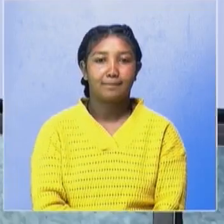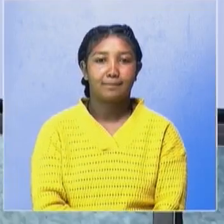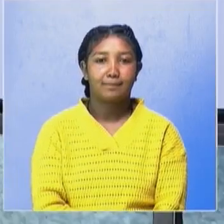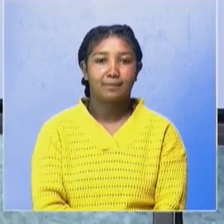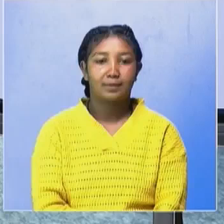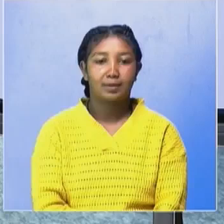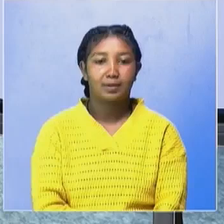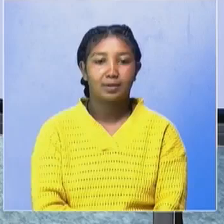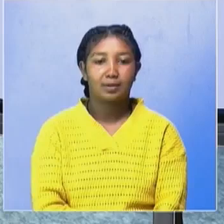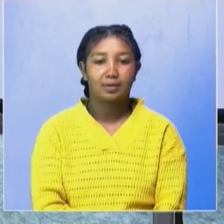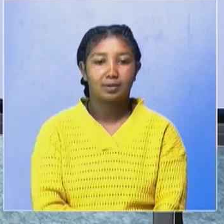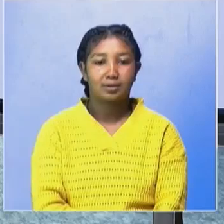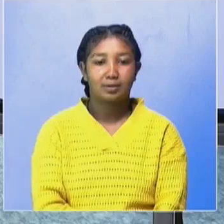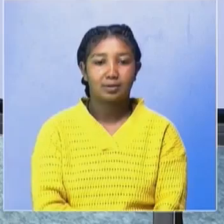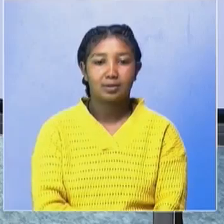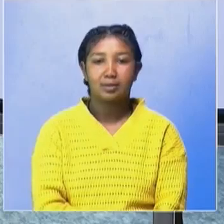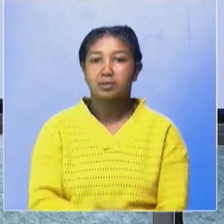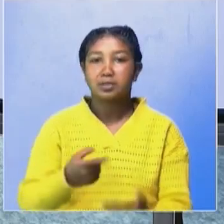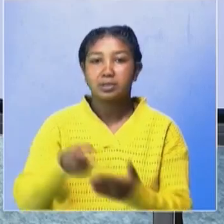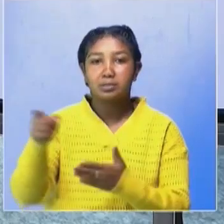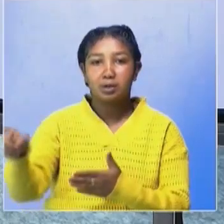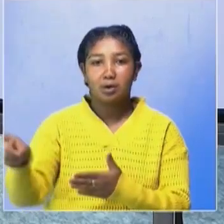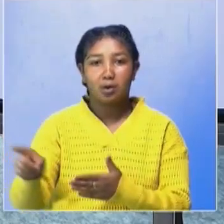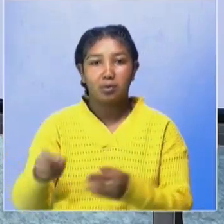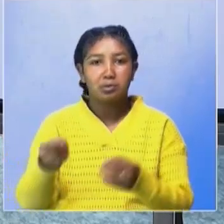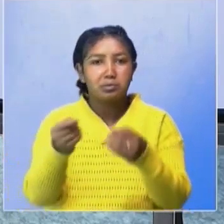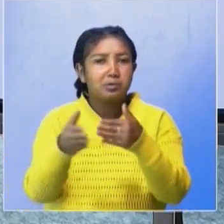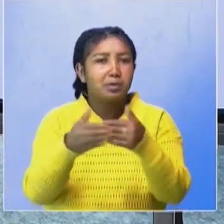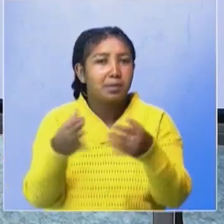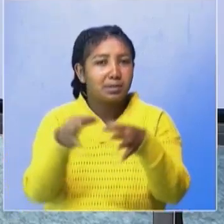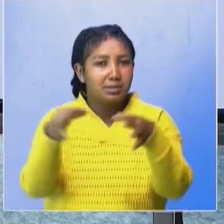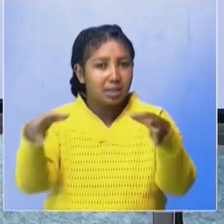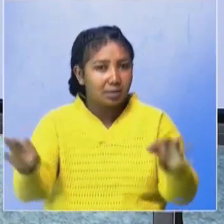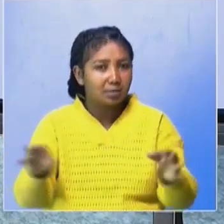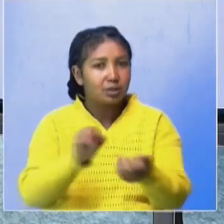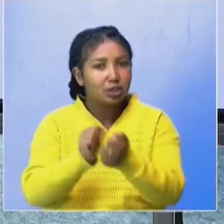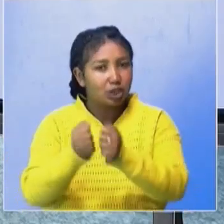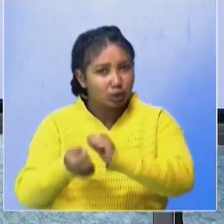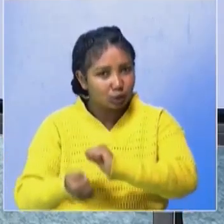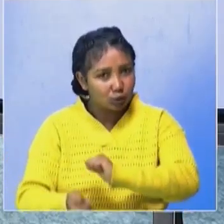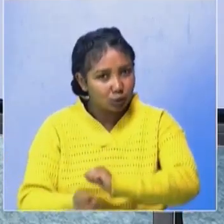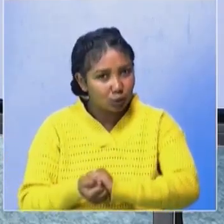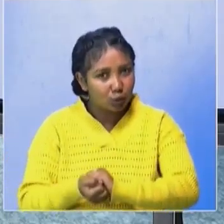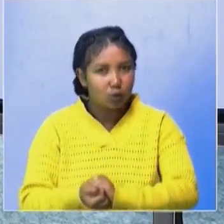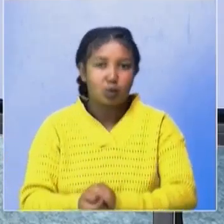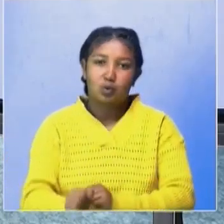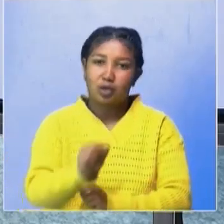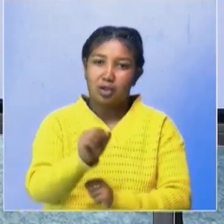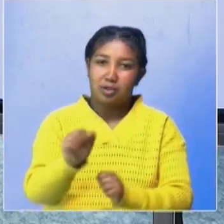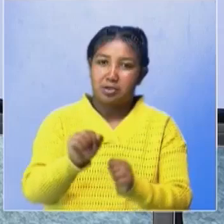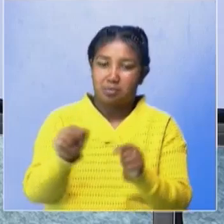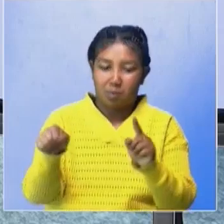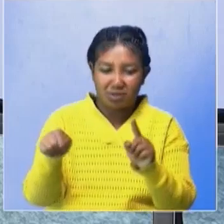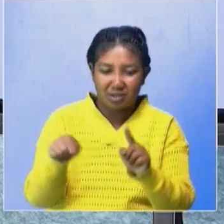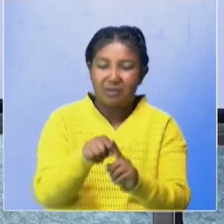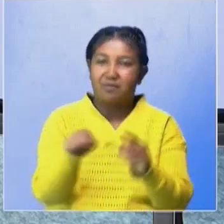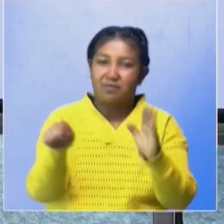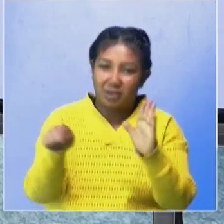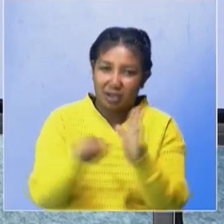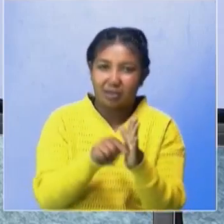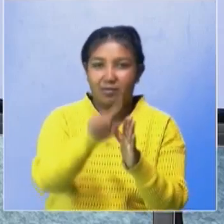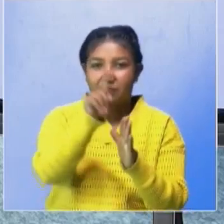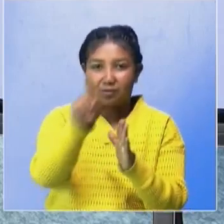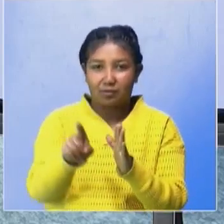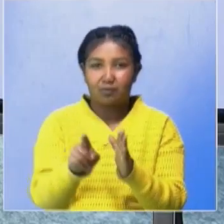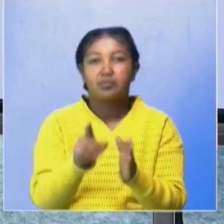So when we come to here, this is a simple sentence. We can change words interrogative and negative. So the first one